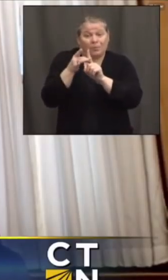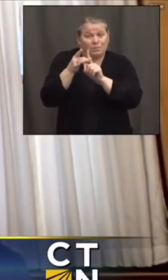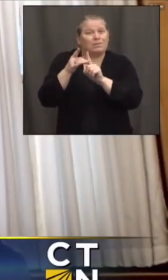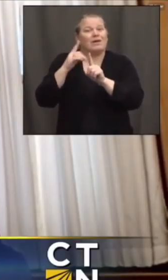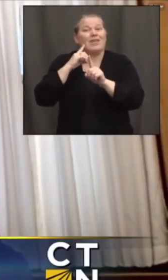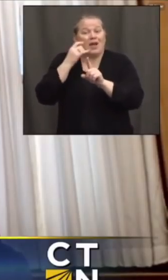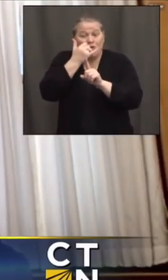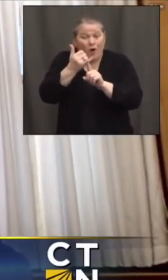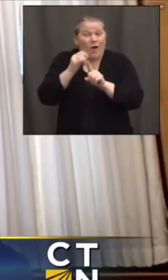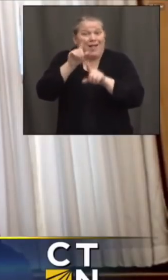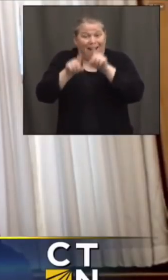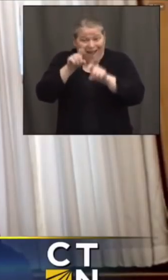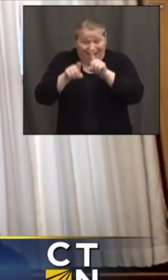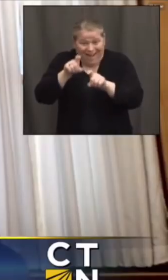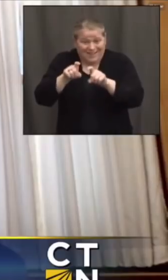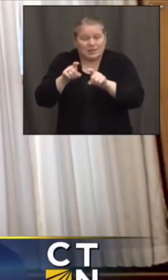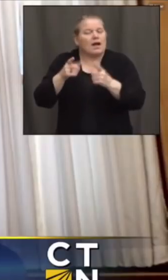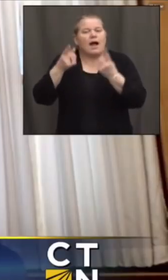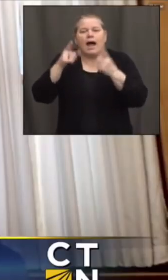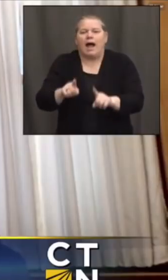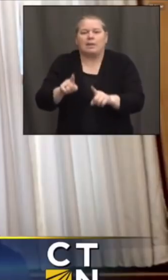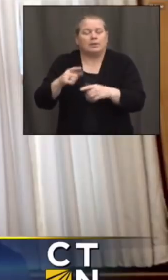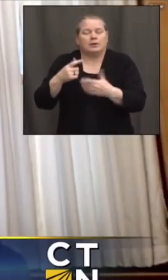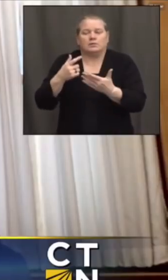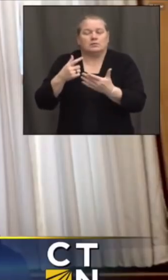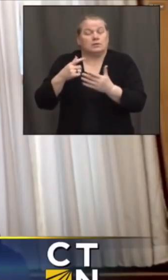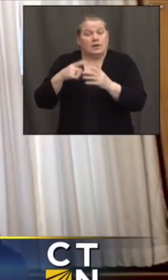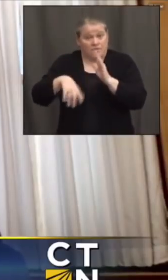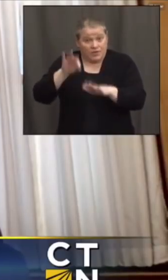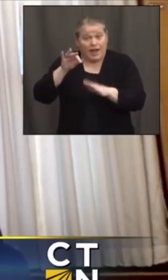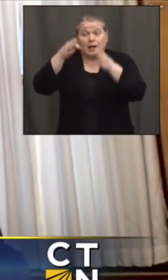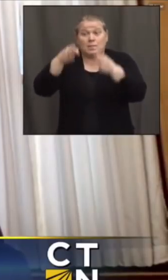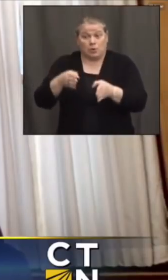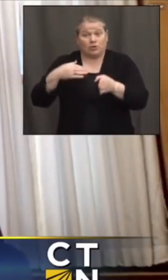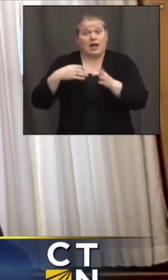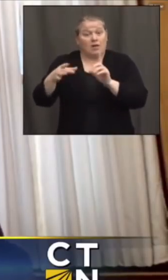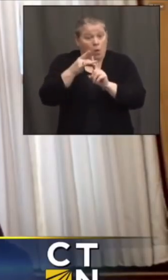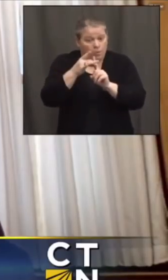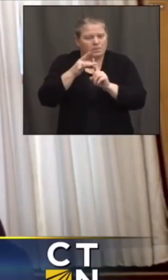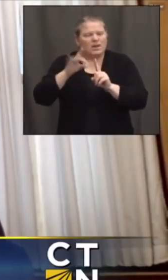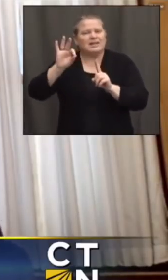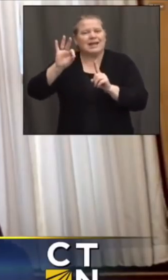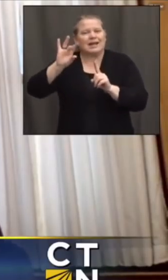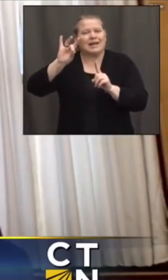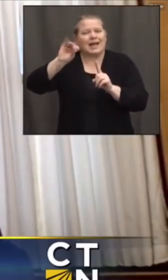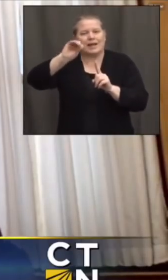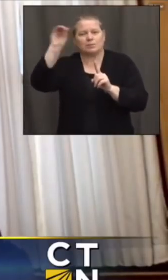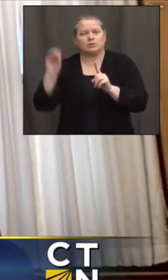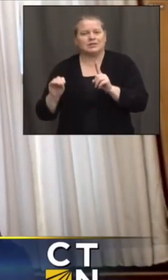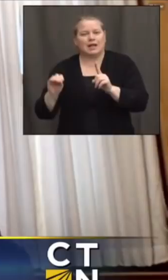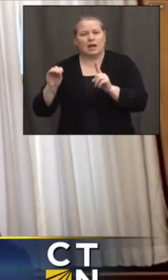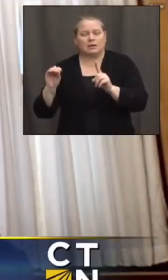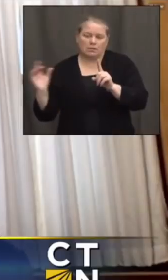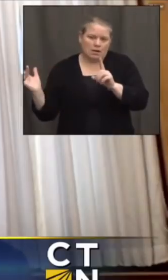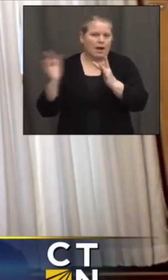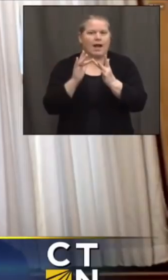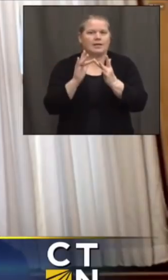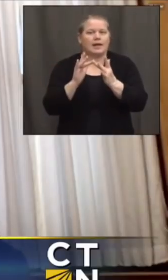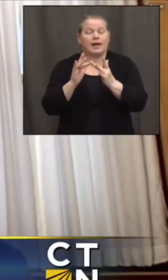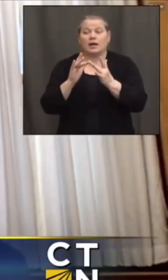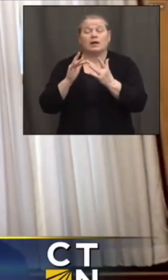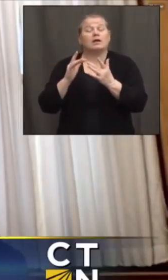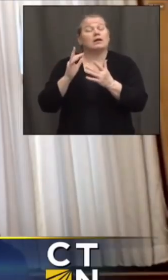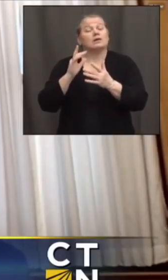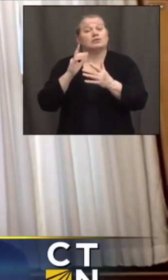time. And the team's got it down to such a science that, as the governor mentioned, we've been able to actually redeploy contact tracers to help answer the phone and schedule people